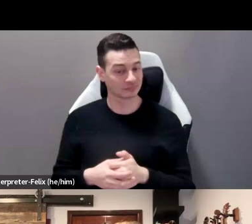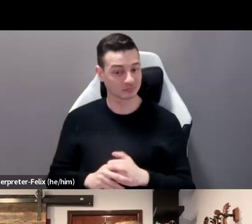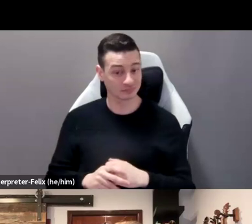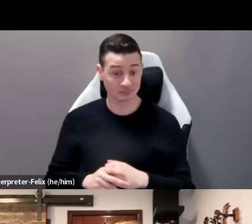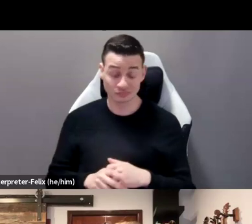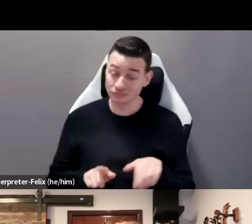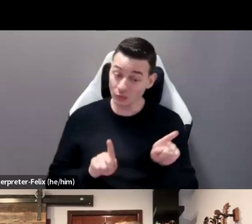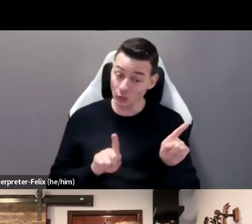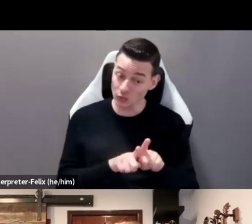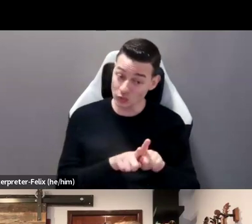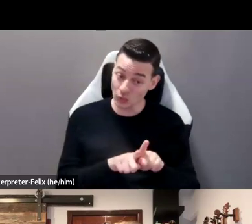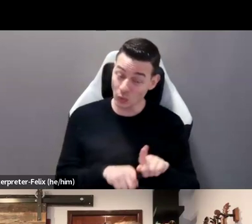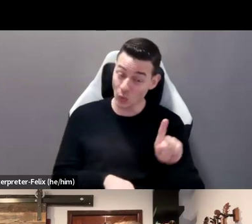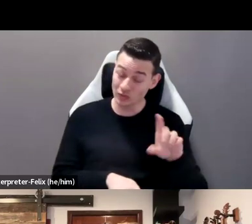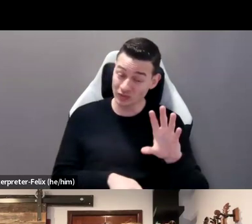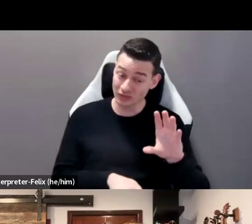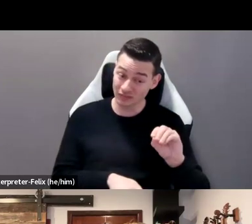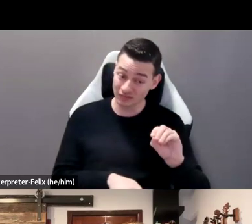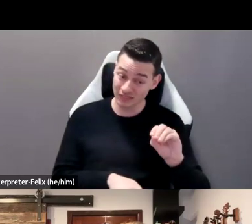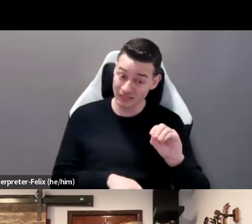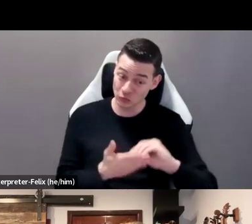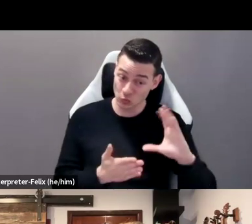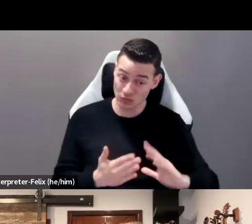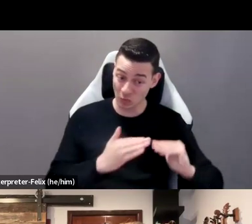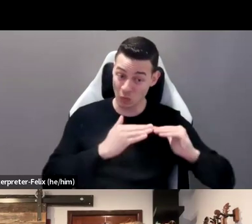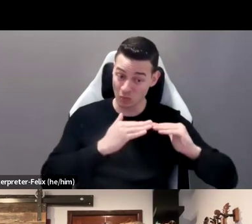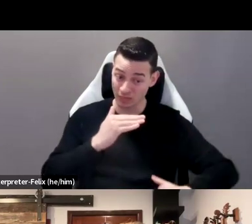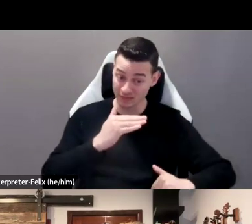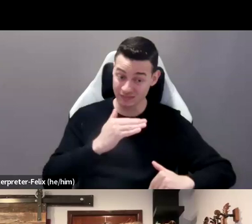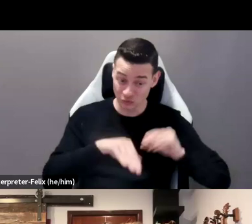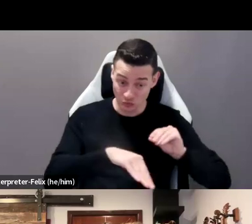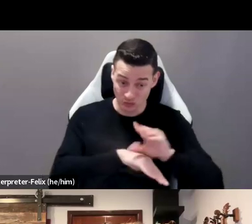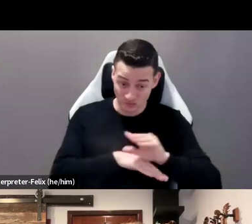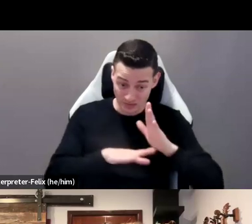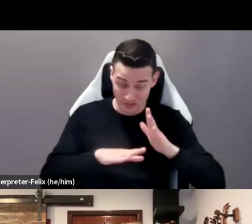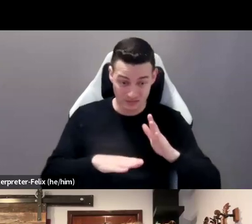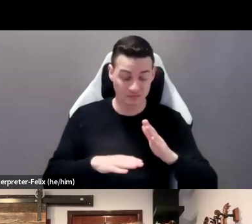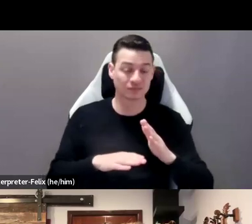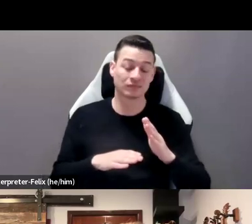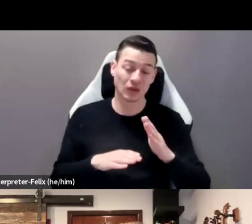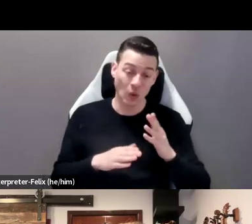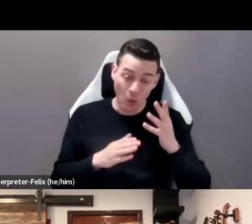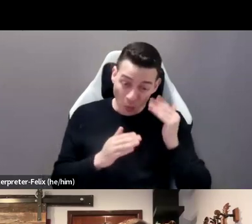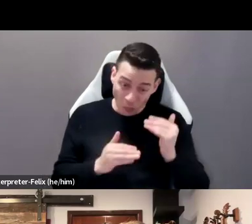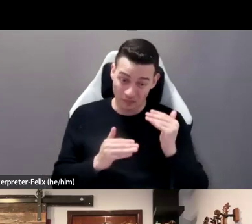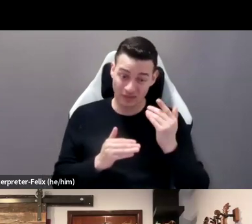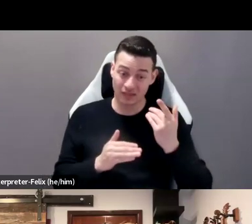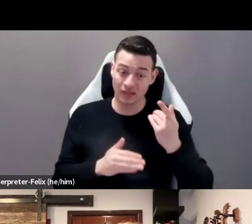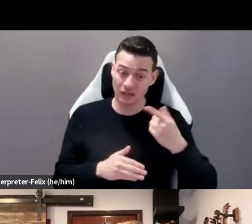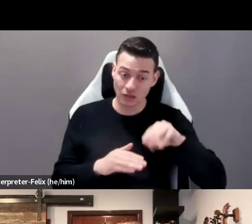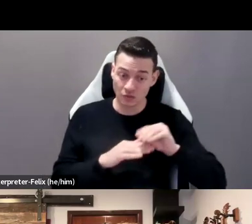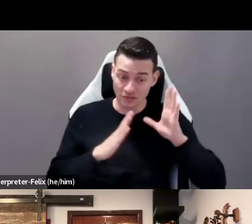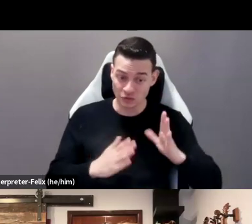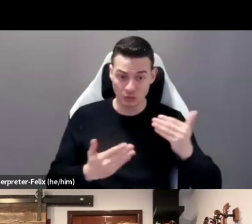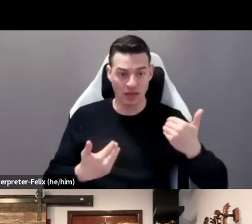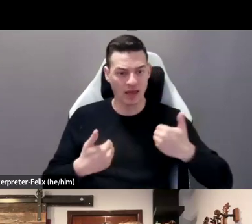caseload, 150 or less, as students to advisor, and those advisors will then hopefully have cultural competency to serve the